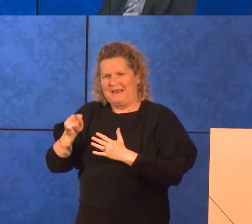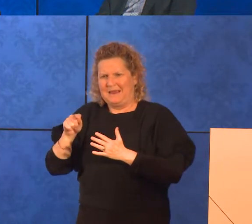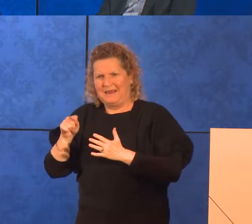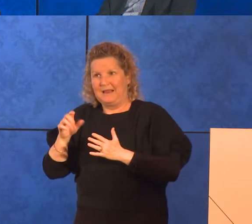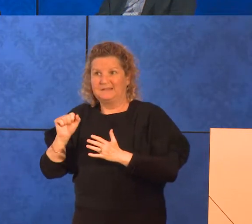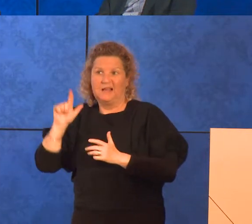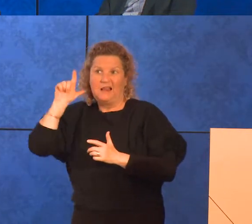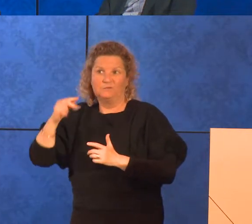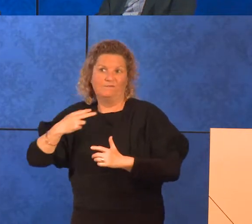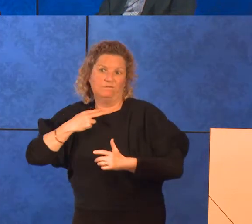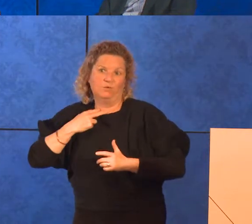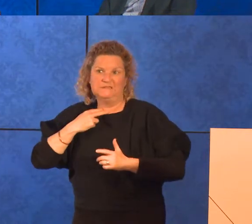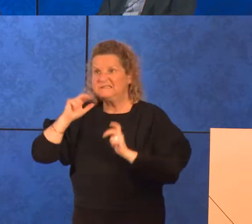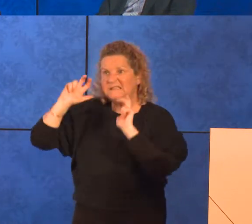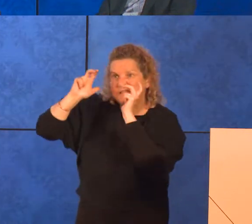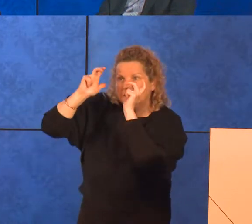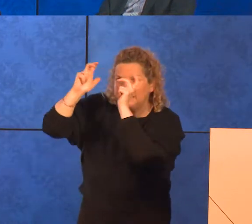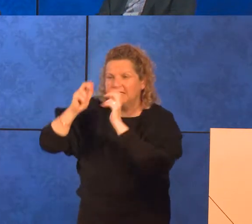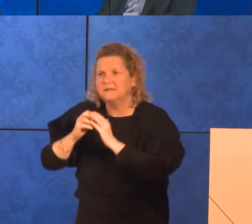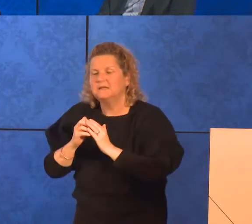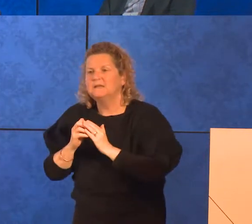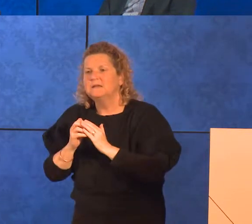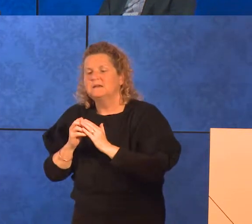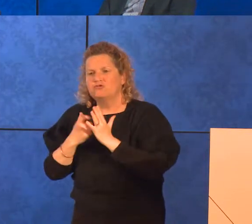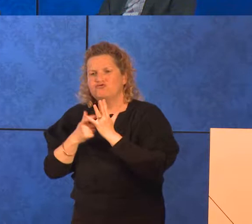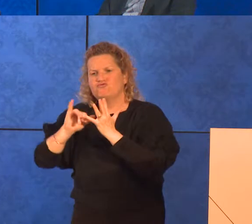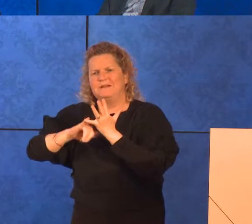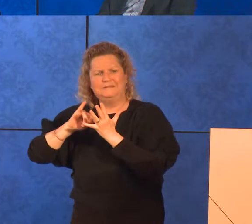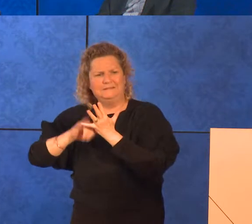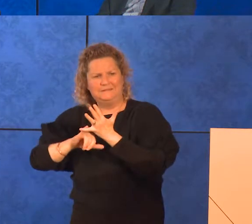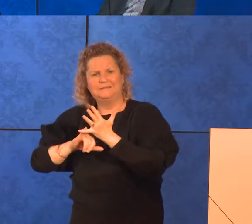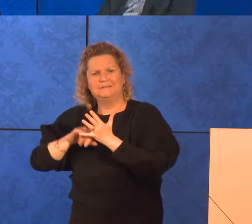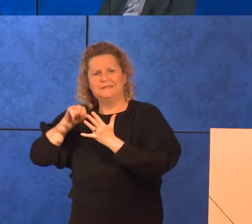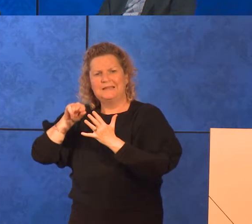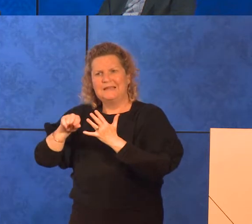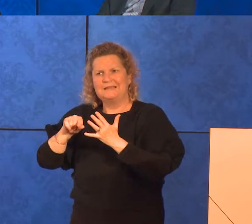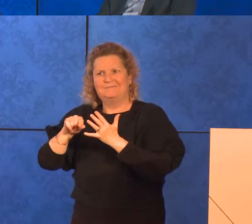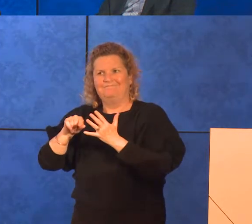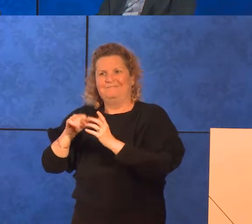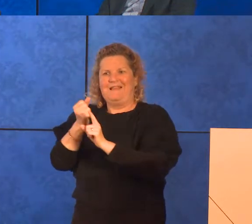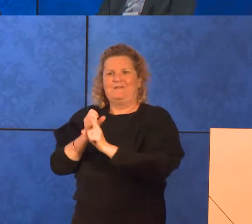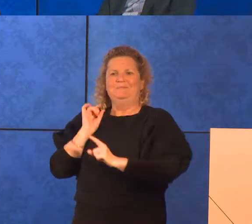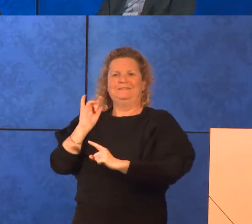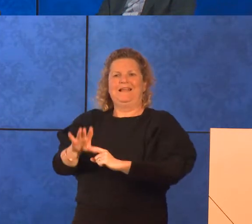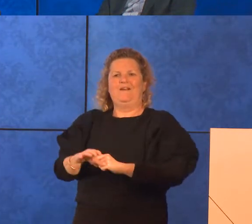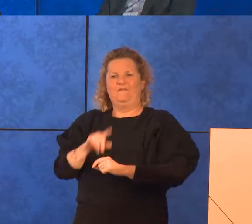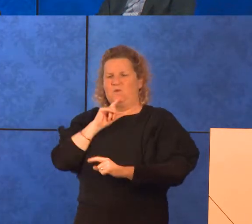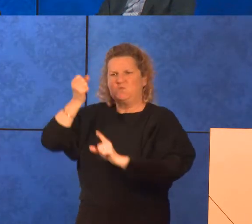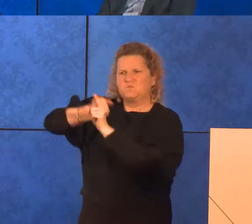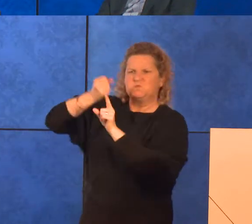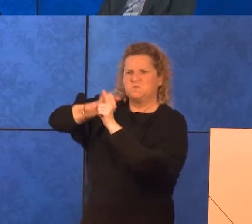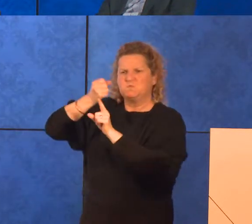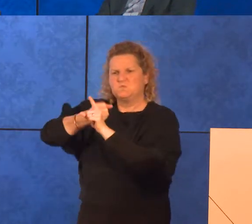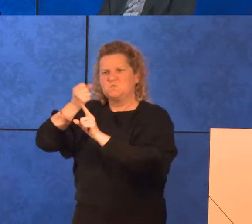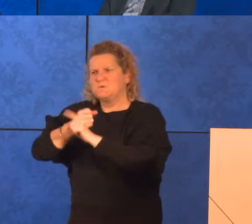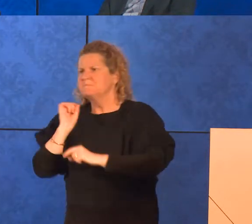loud voice. And yeah, Russell's very, I guess, his own advocate. He'll go and crusade a lot of things as